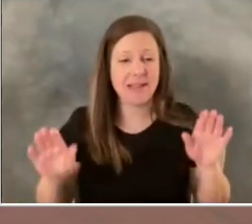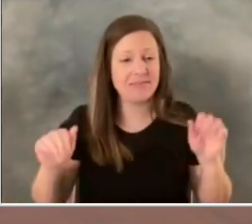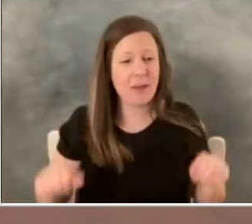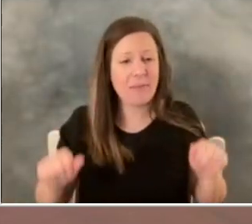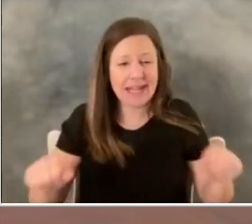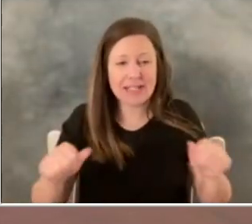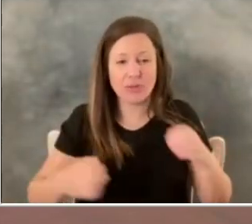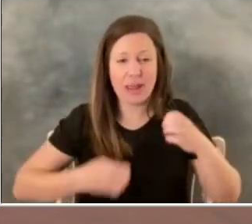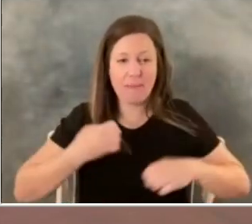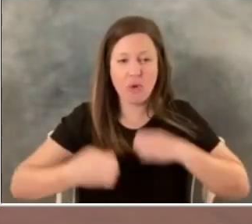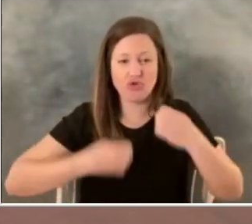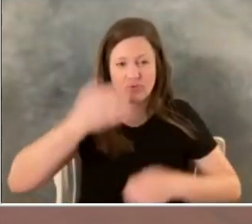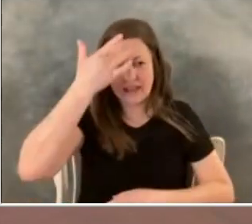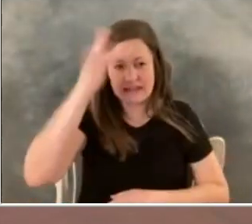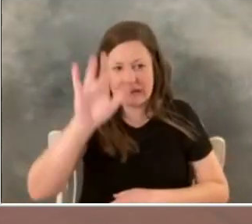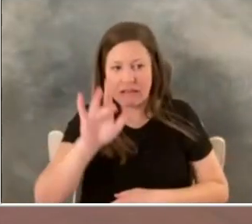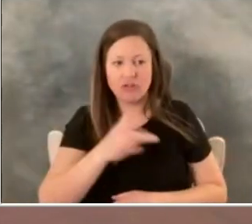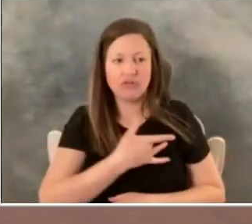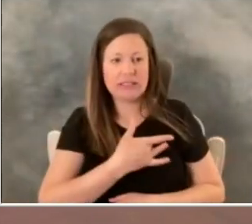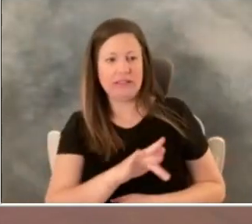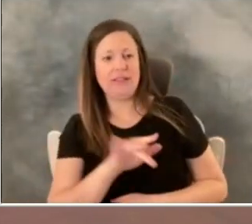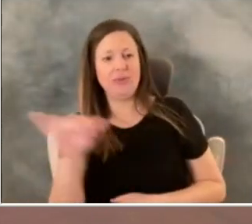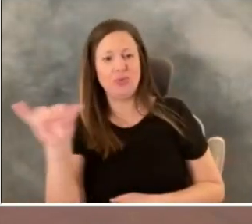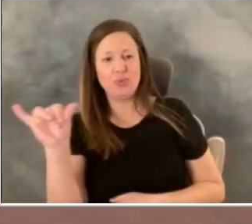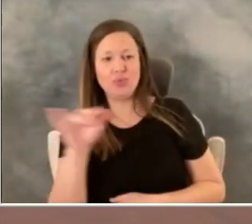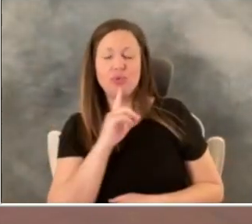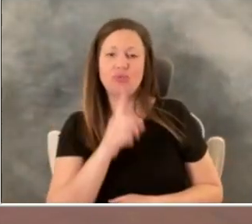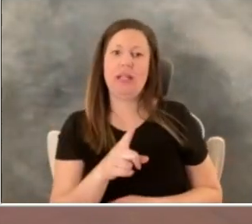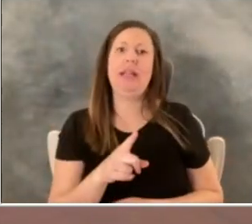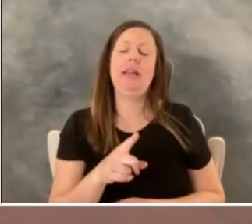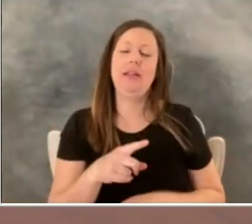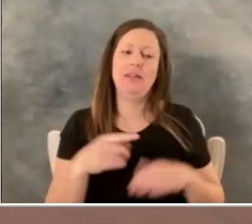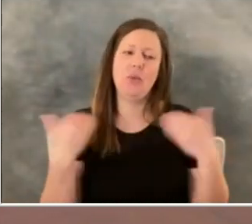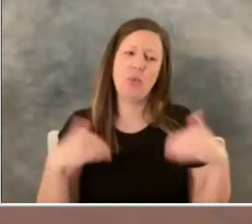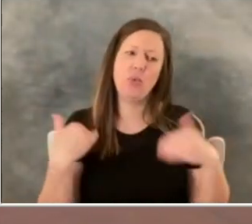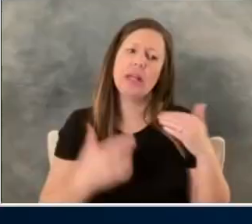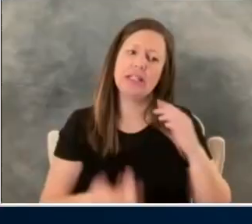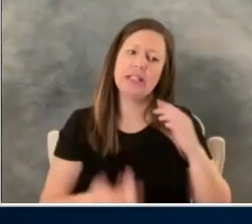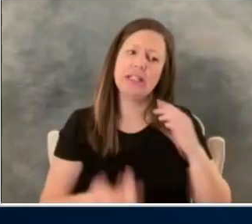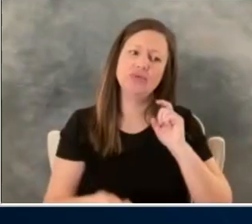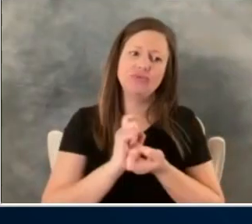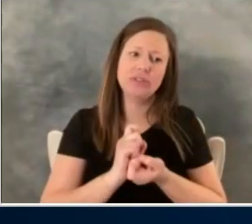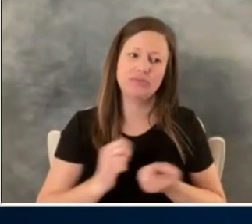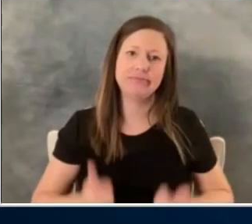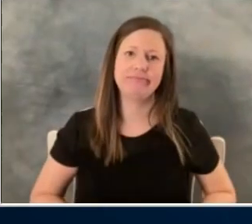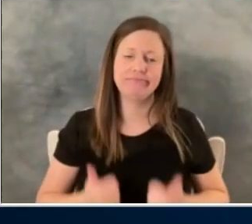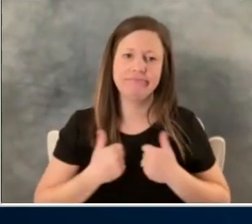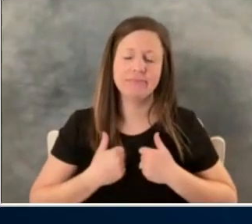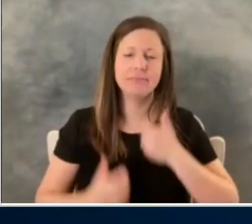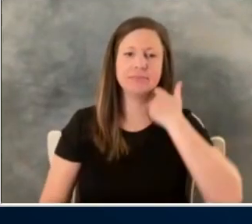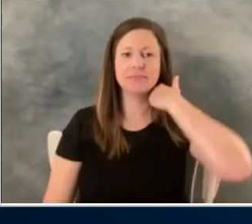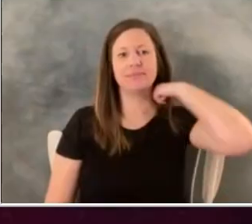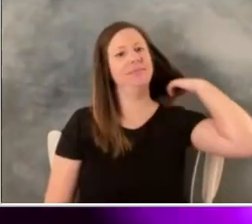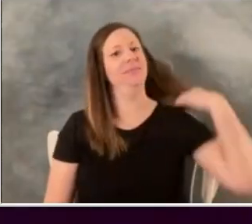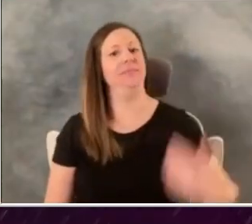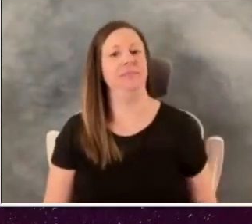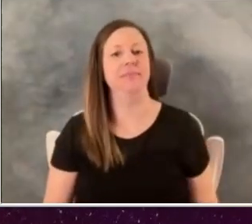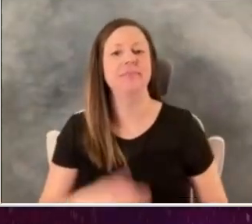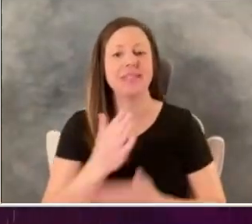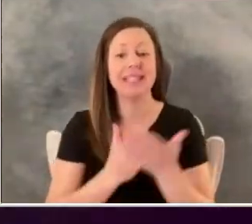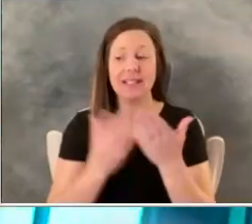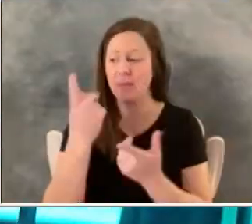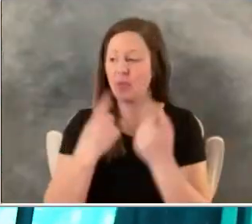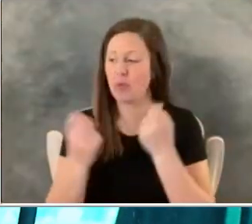emotionally intelligent as well, it is really, truly game-changing. Well, let's get to some questions from our viewers